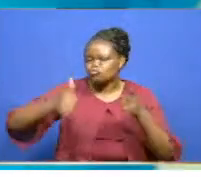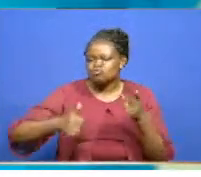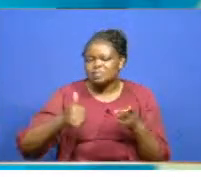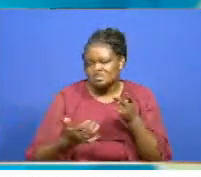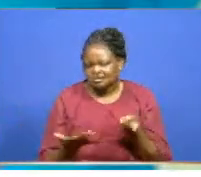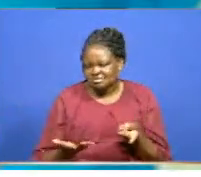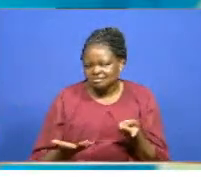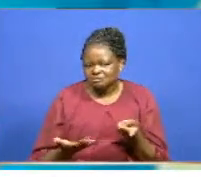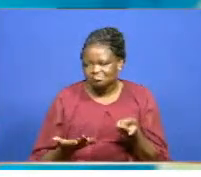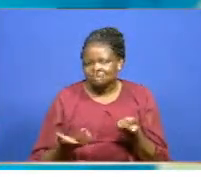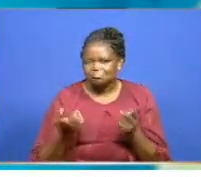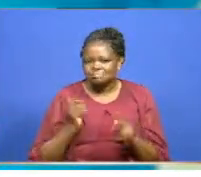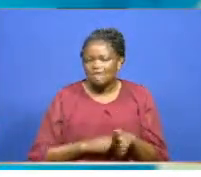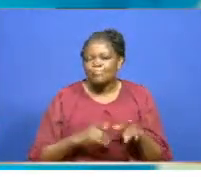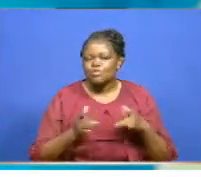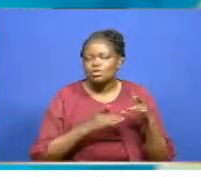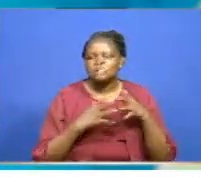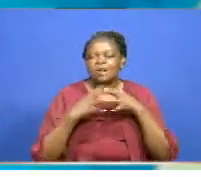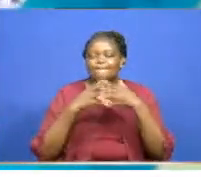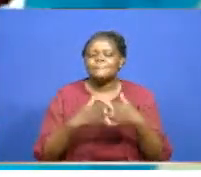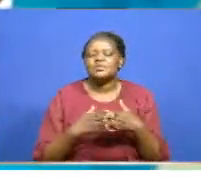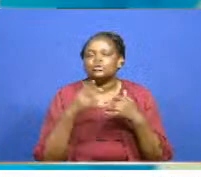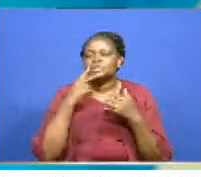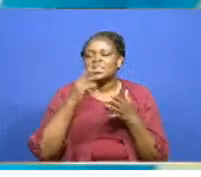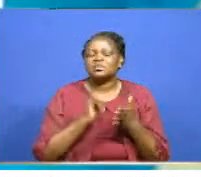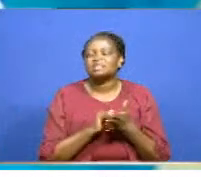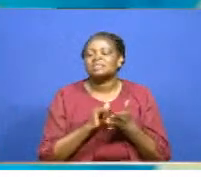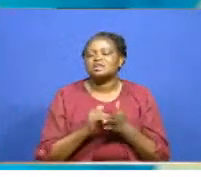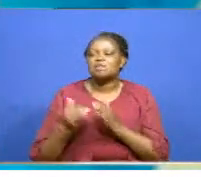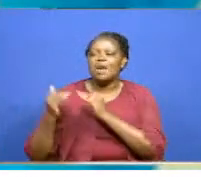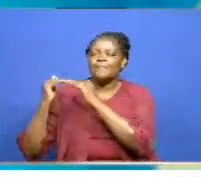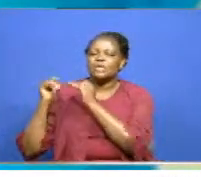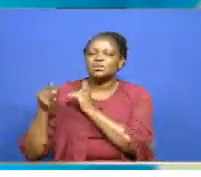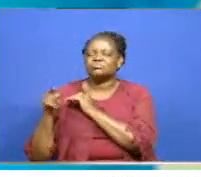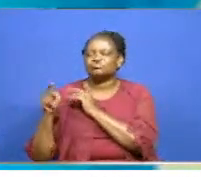nini. Ukienda katika taifa la Marekani utapata Democrats, unajua